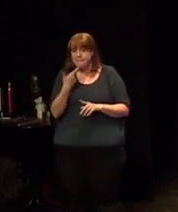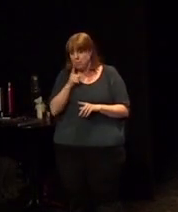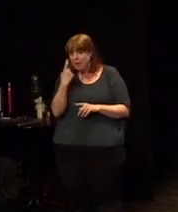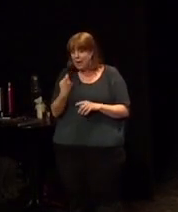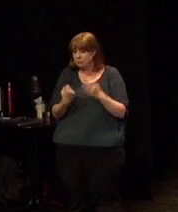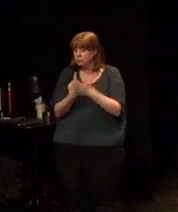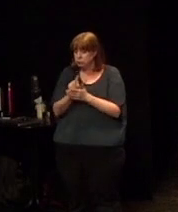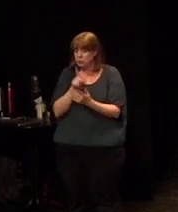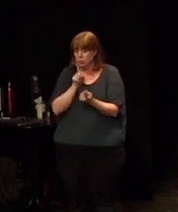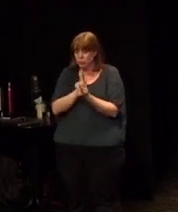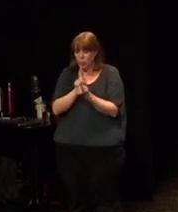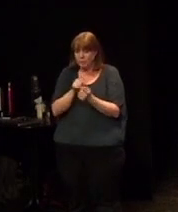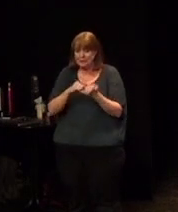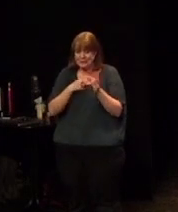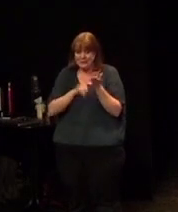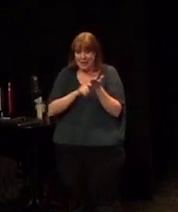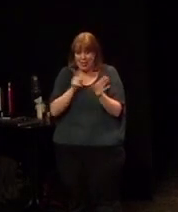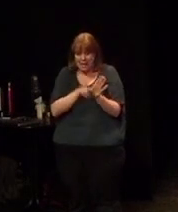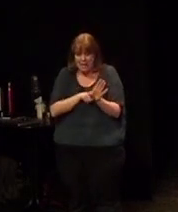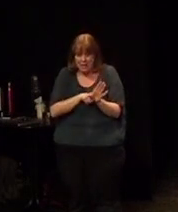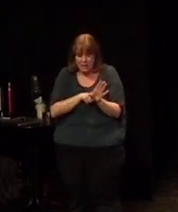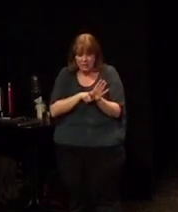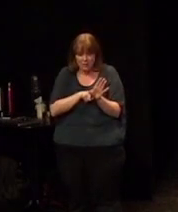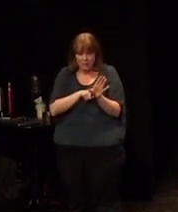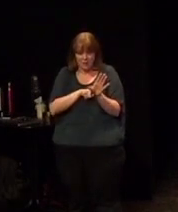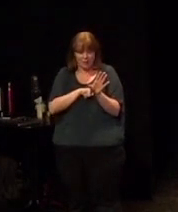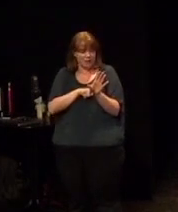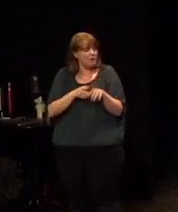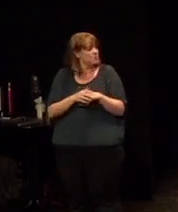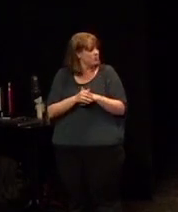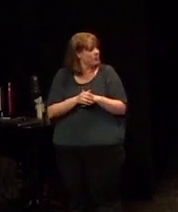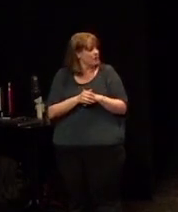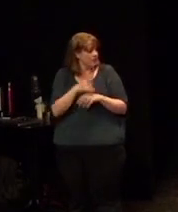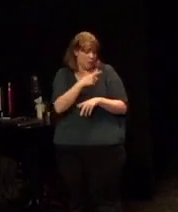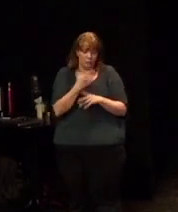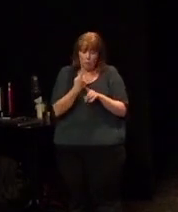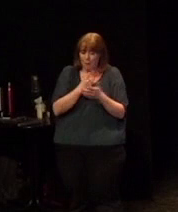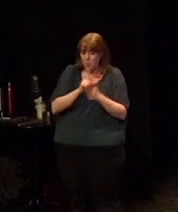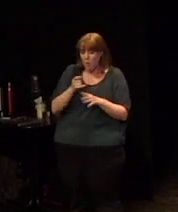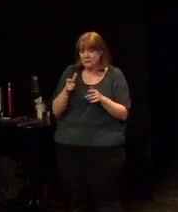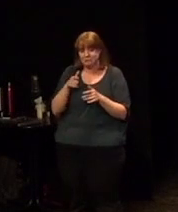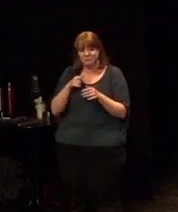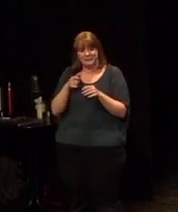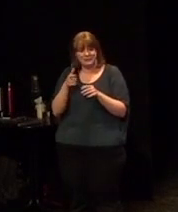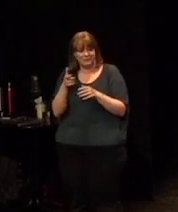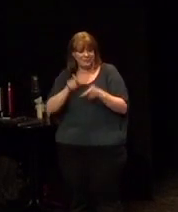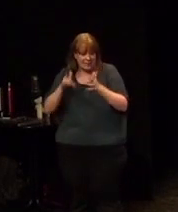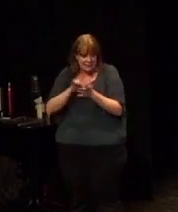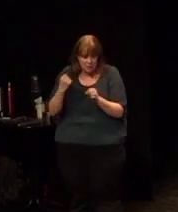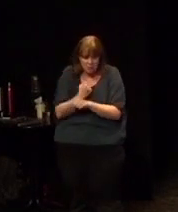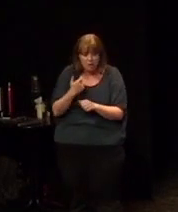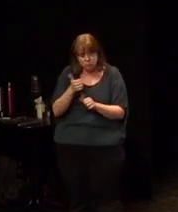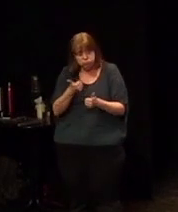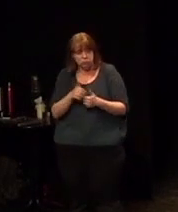specifically some of the things, the brilliant things that the Science Centre has done in the hour we've got for lunch. And to end